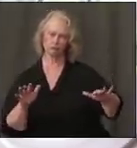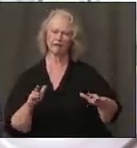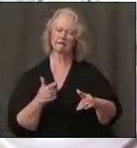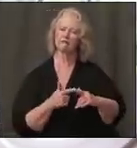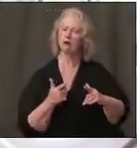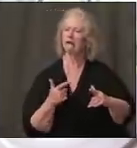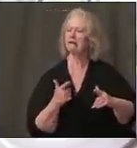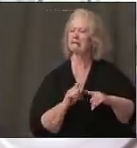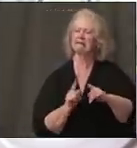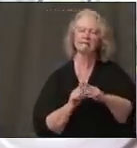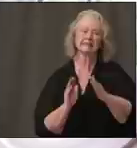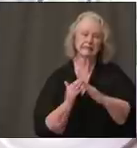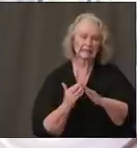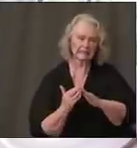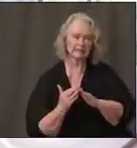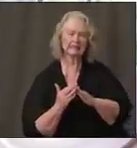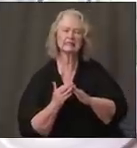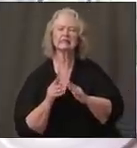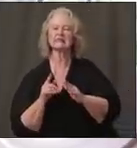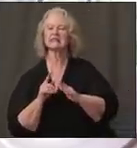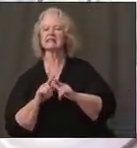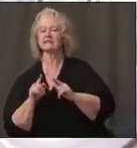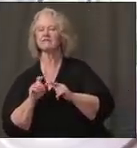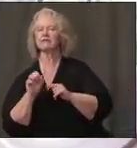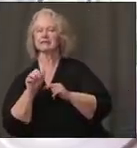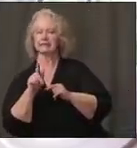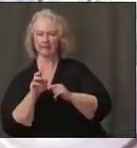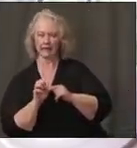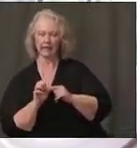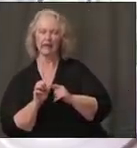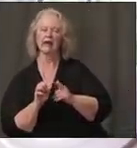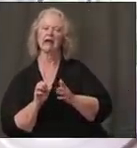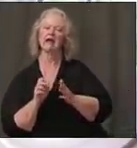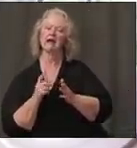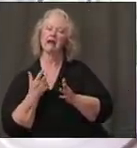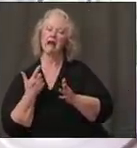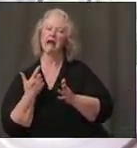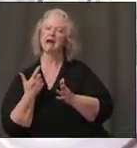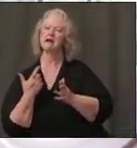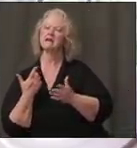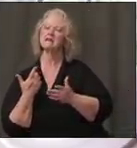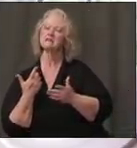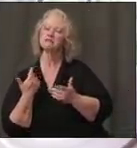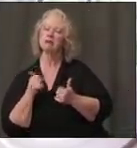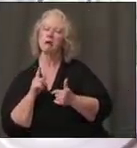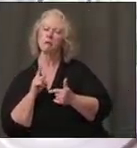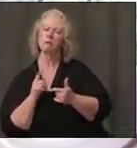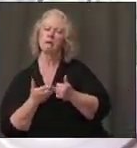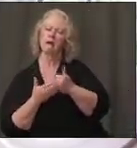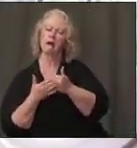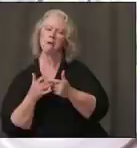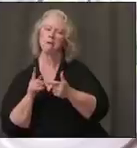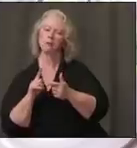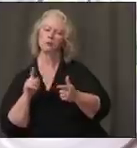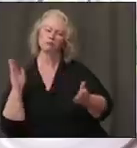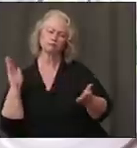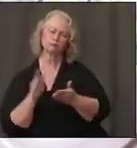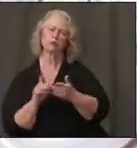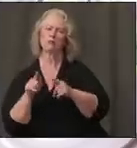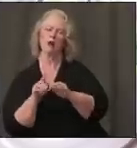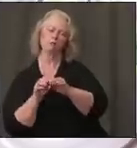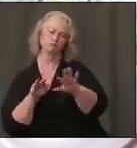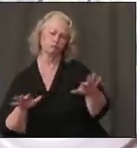or states, and potentially therapeutically to try to ring-fence those infections, those outbreaks. I think it's unlikely, but